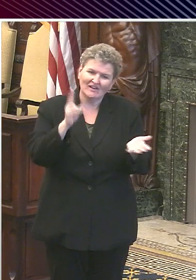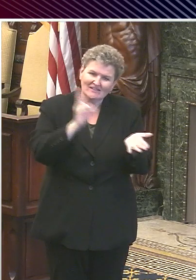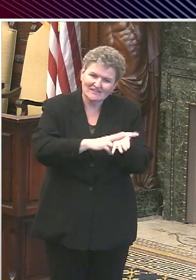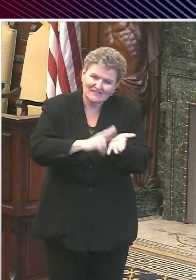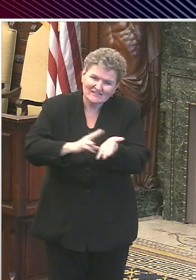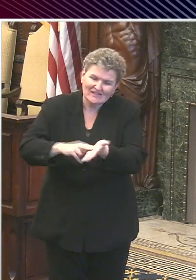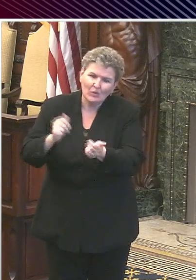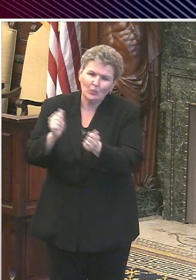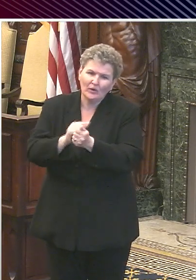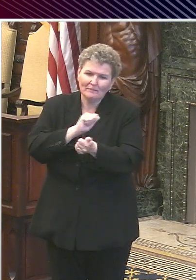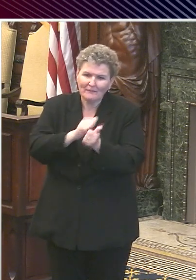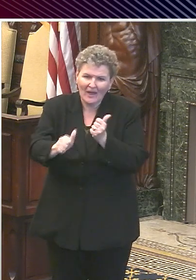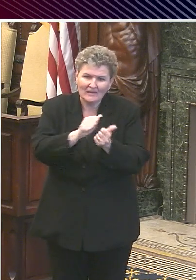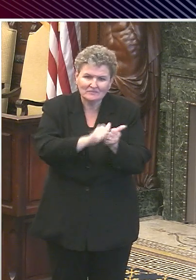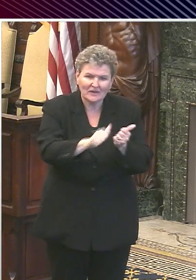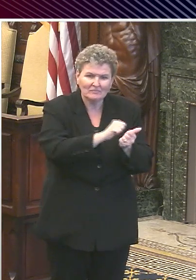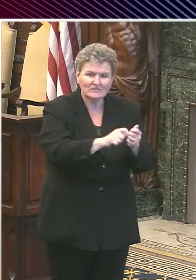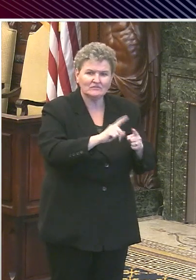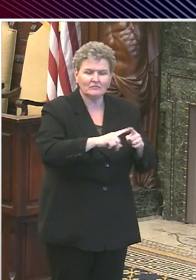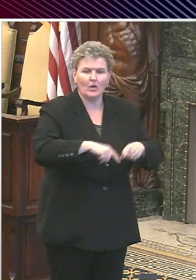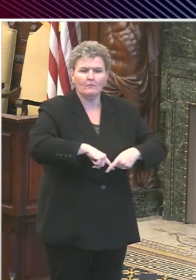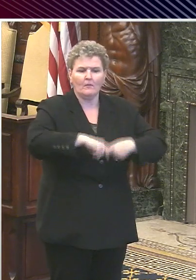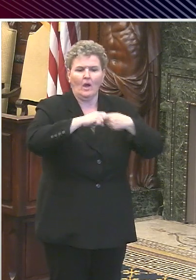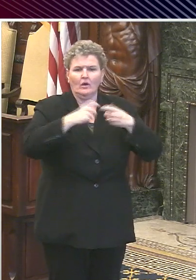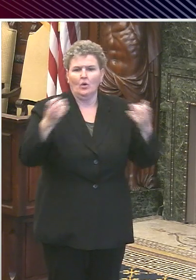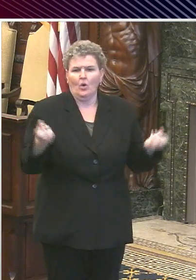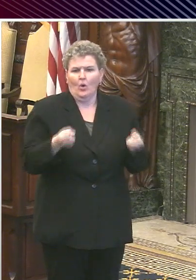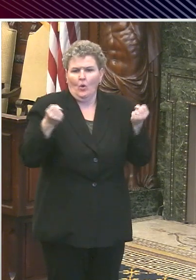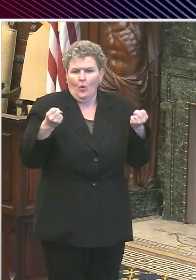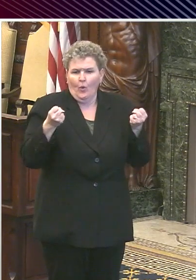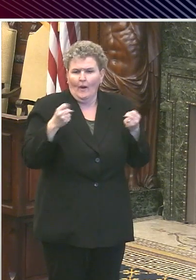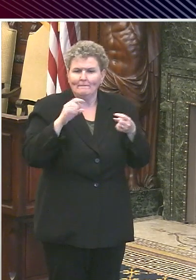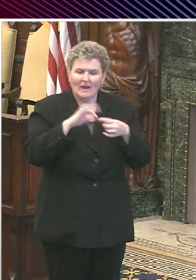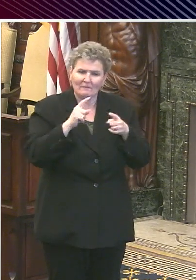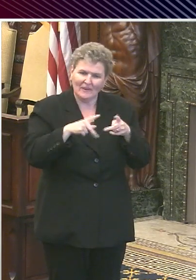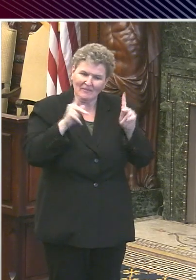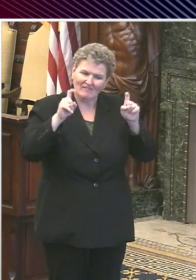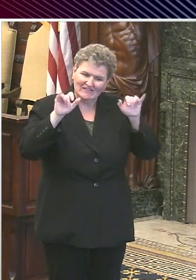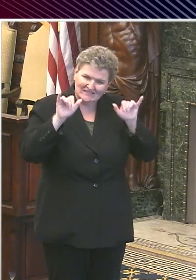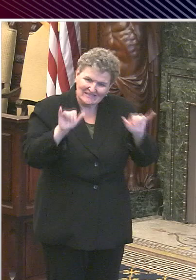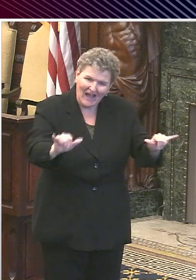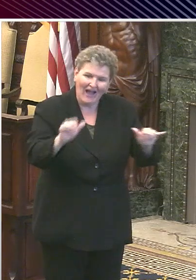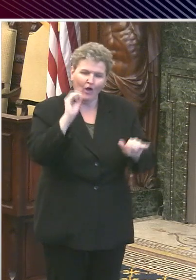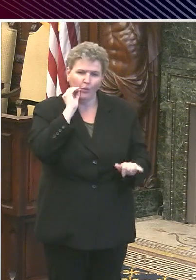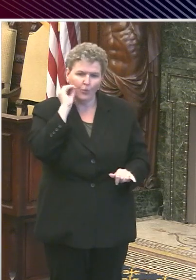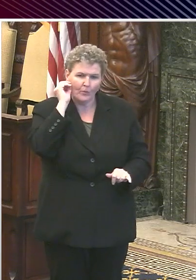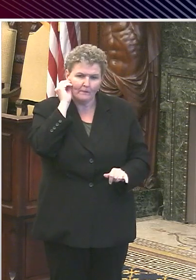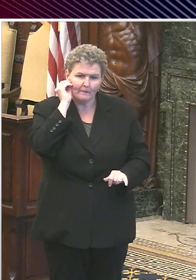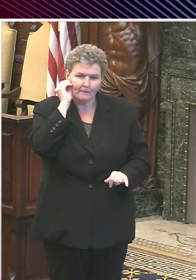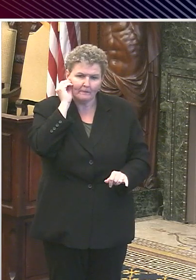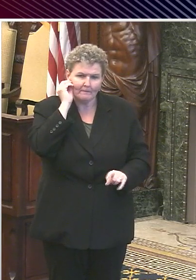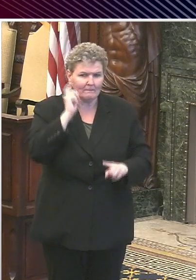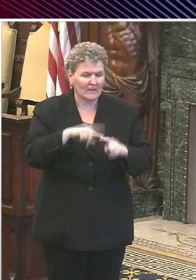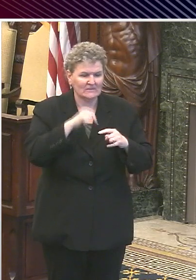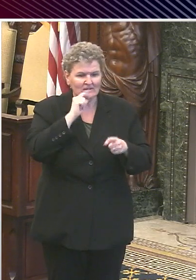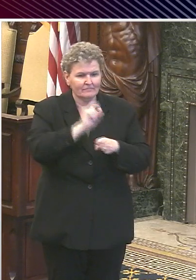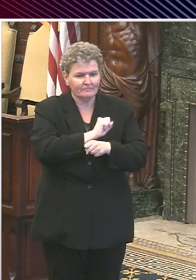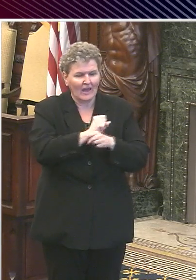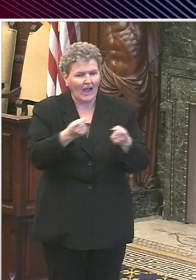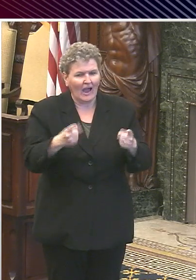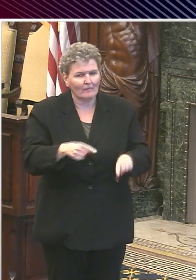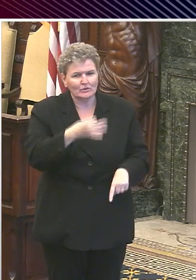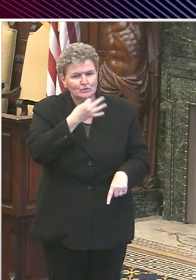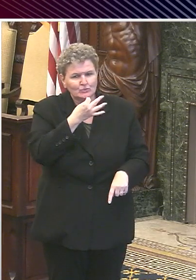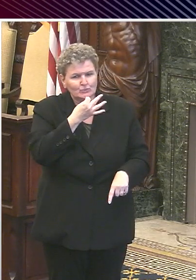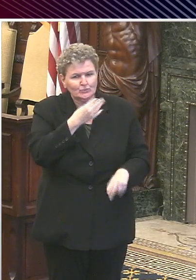an eviction moratorium, at least from House Republicans. It doesn't appear that that is going to happen anytime soon. So in the city, what